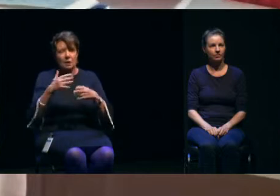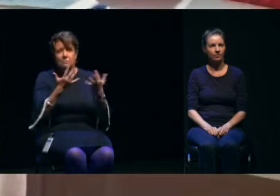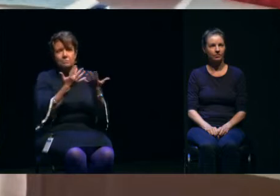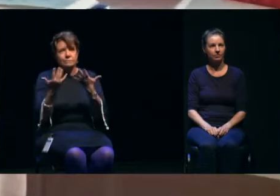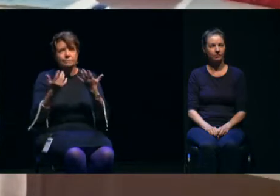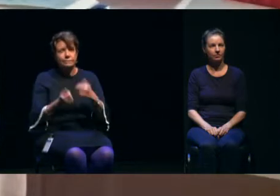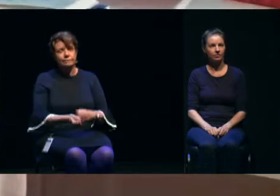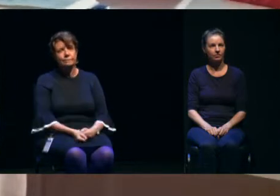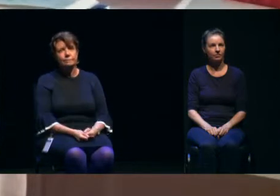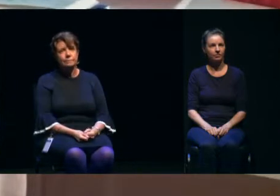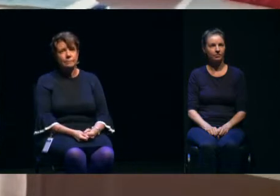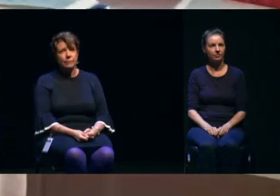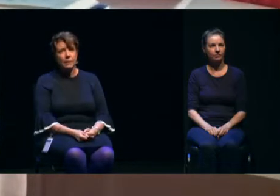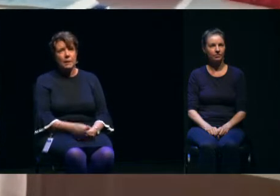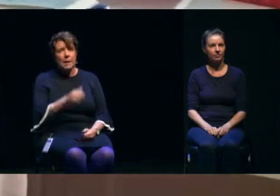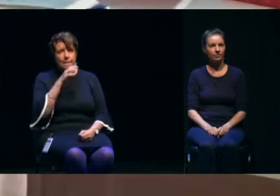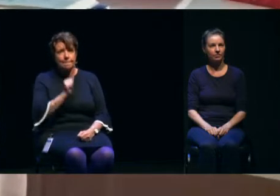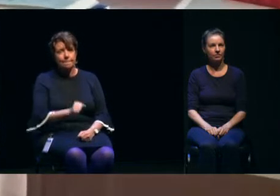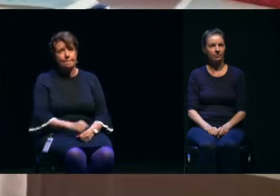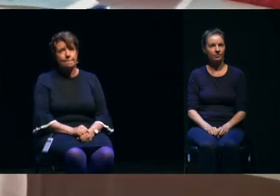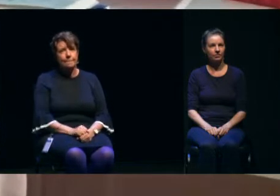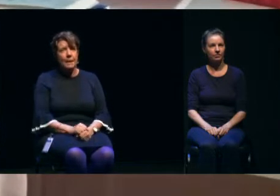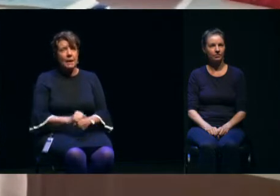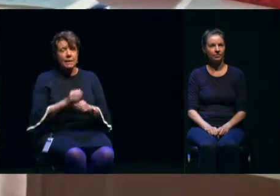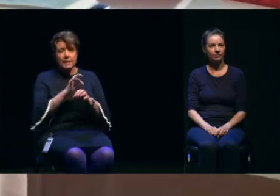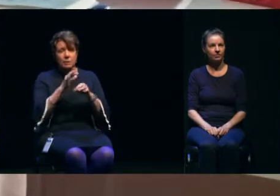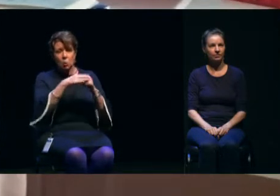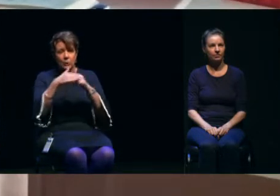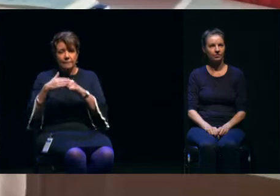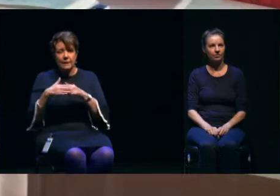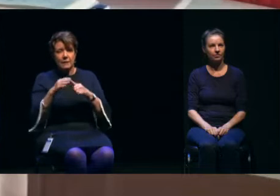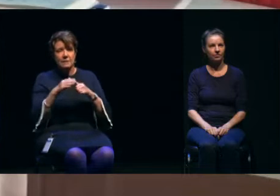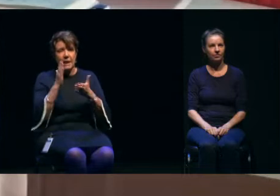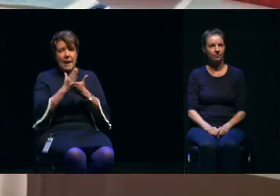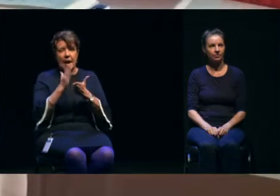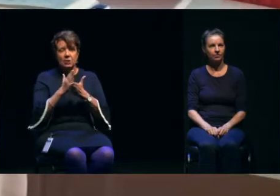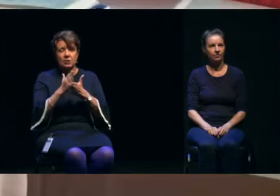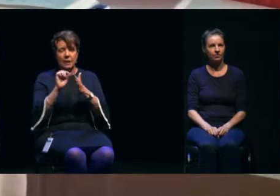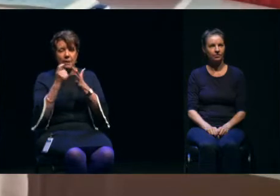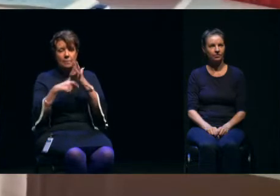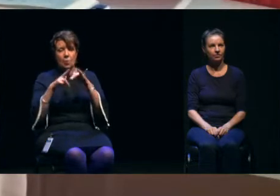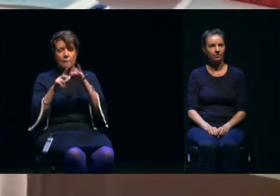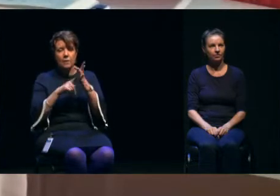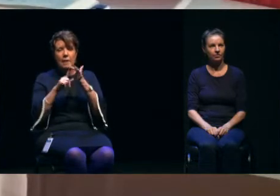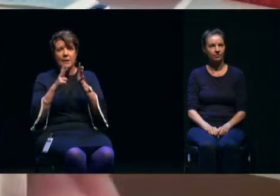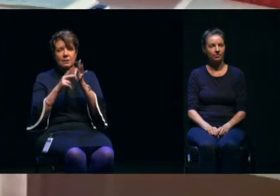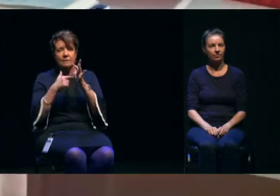men as well, because men who don't fit the profile are also victims of the patriarchy, and the poor, of course.